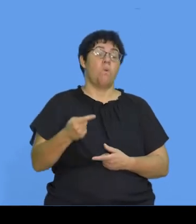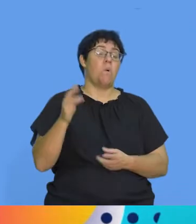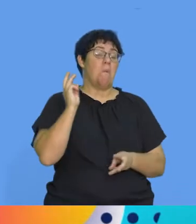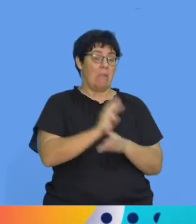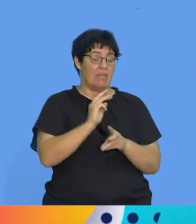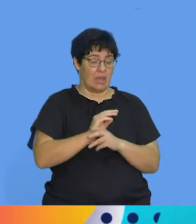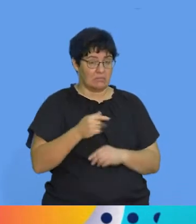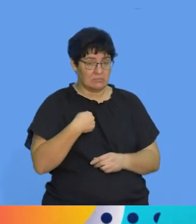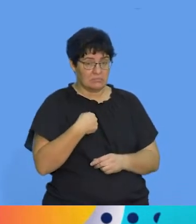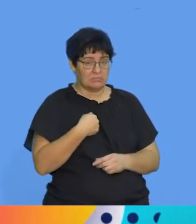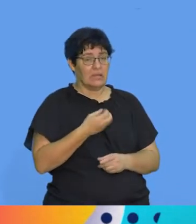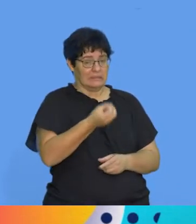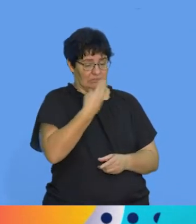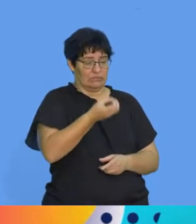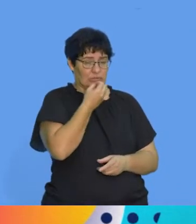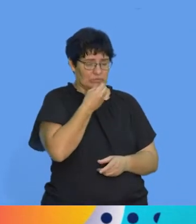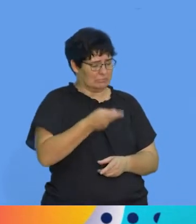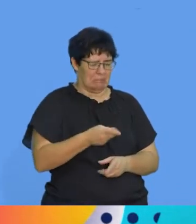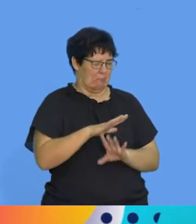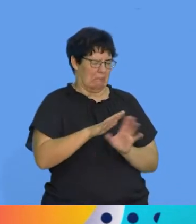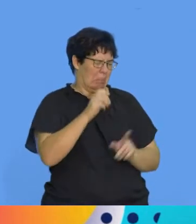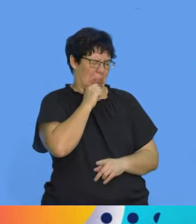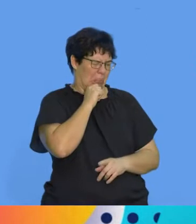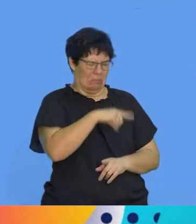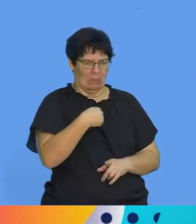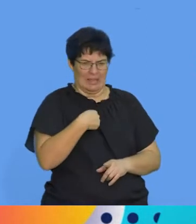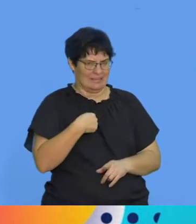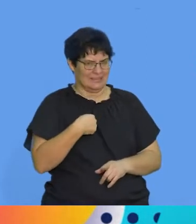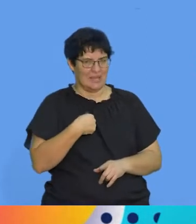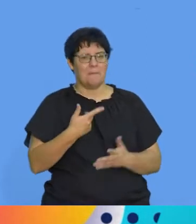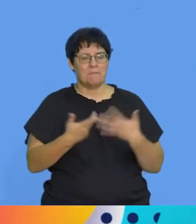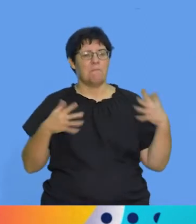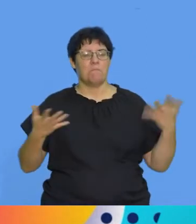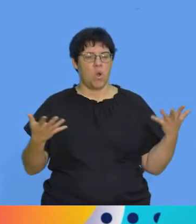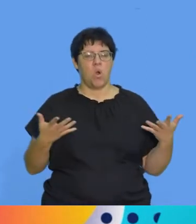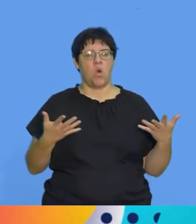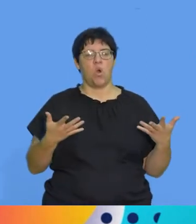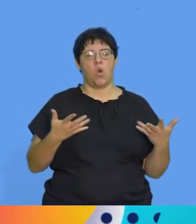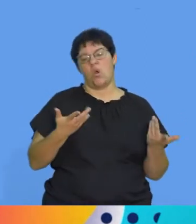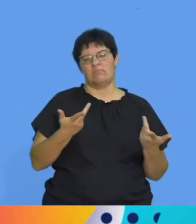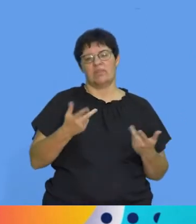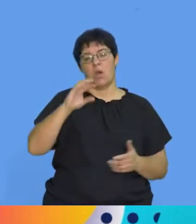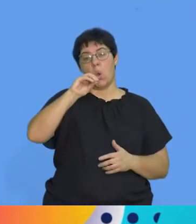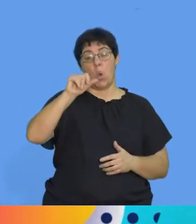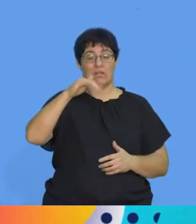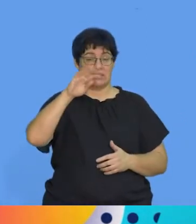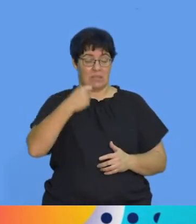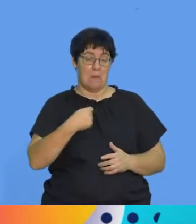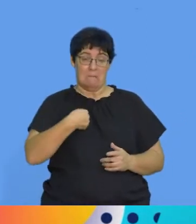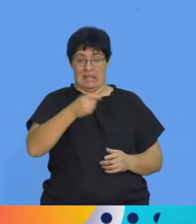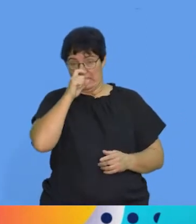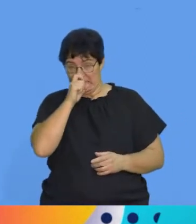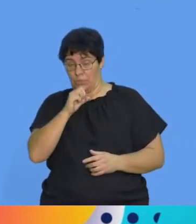me maltabella when I was young. I didn't enjoy it. I was much more of a Jungle Oats fan, whereas my sister